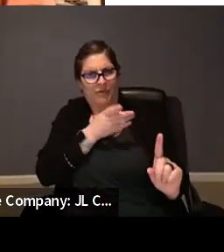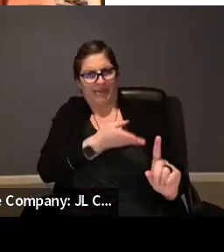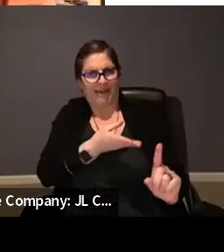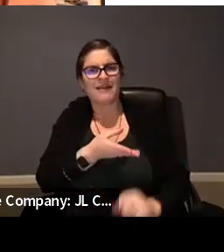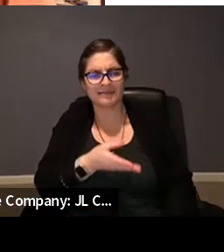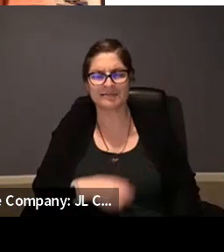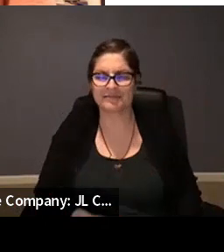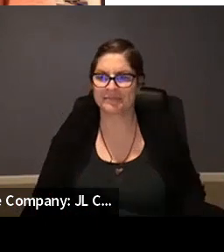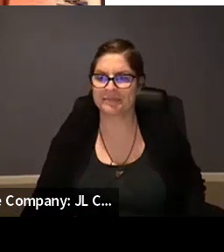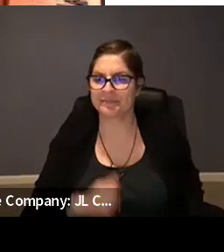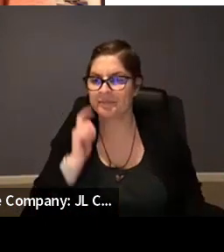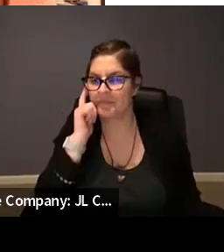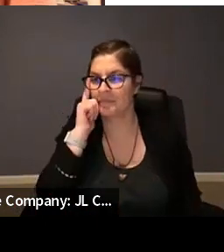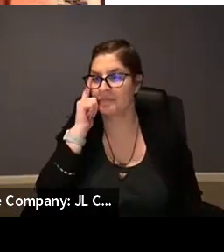place.